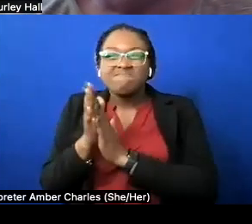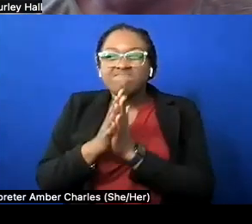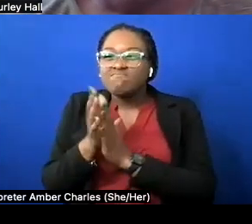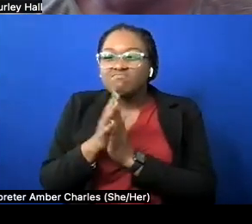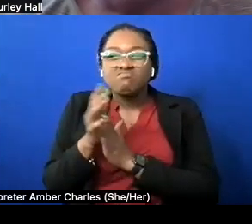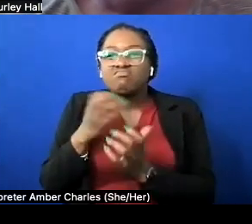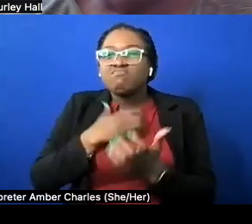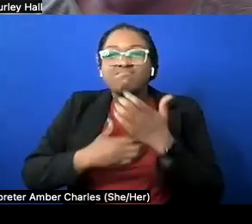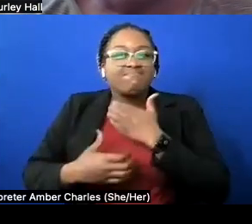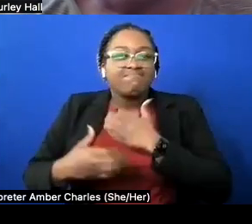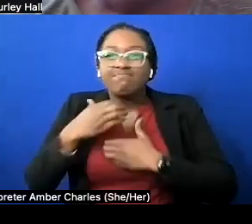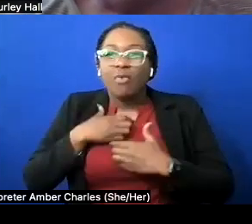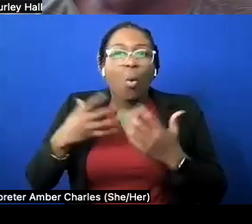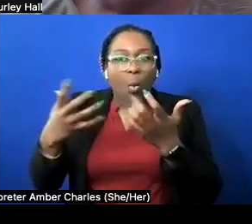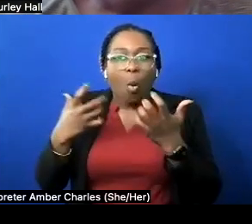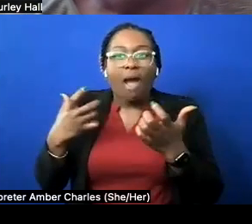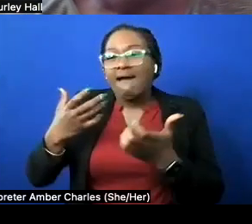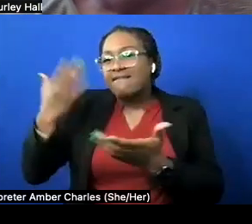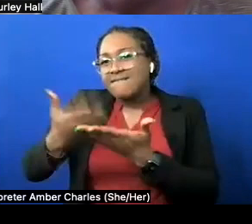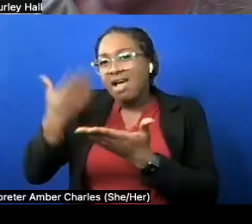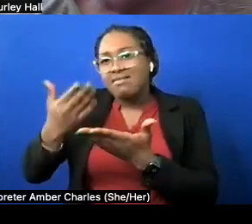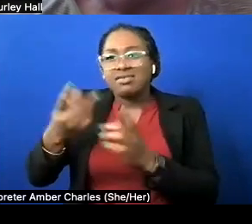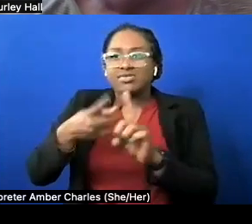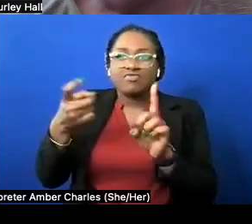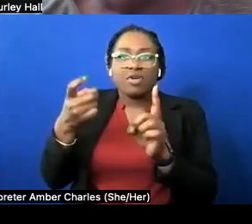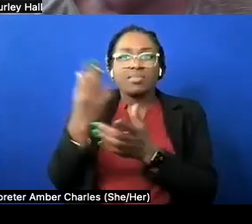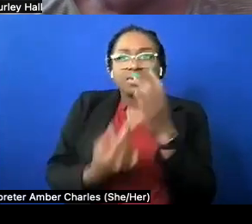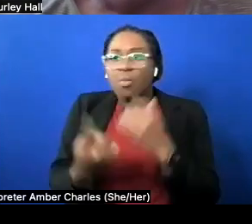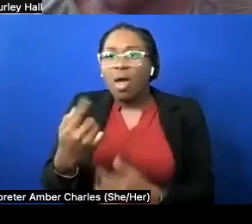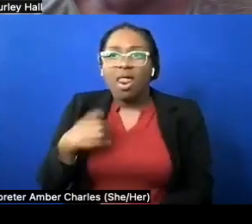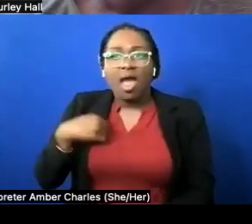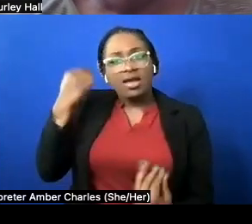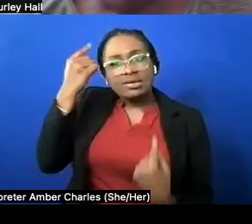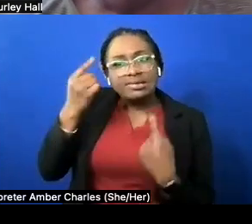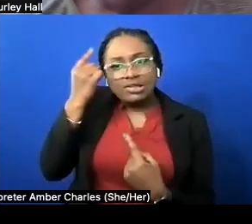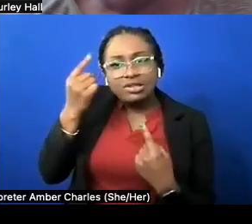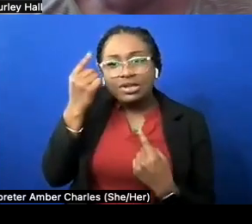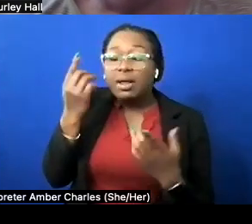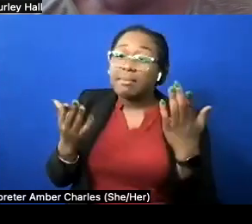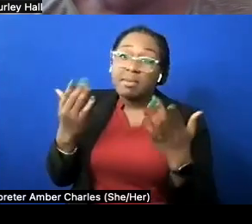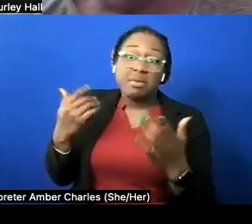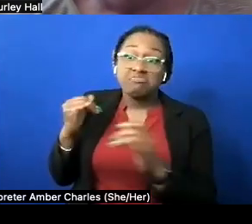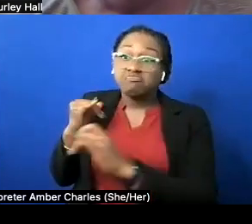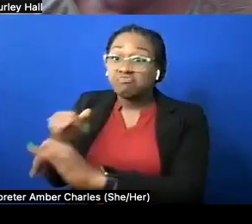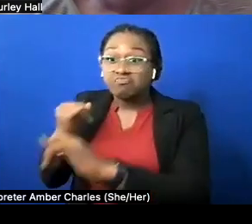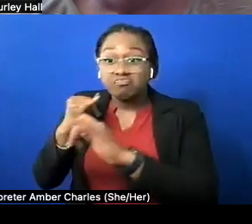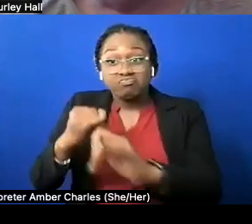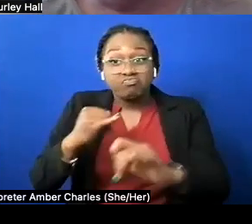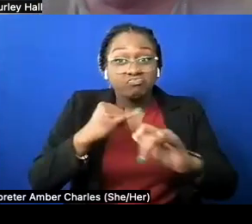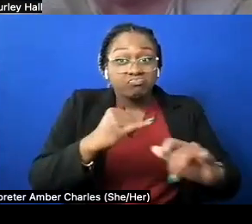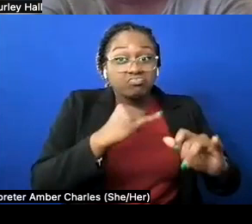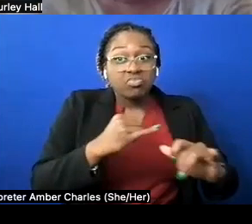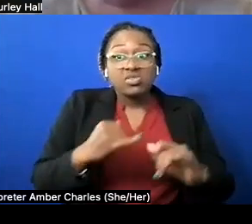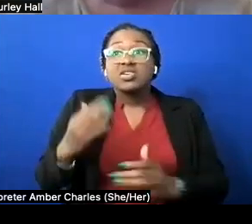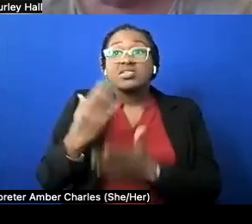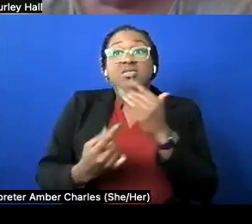validation from someone who I considered, and maybe we can all relate to this, someone who I